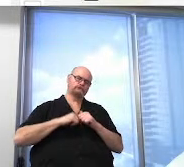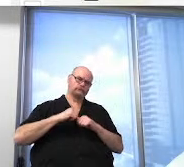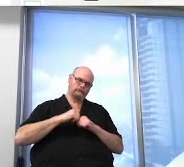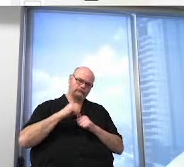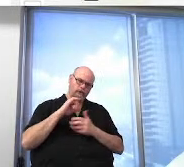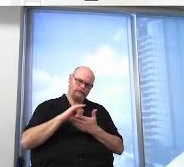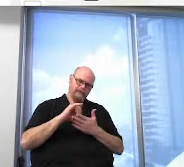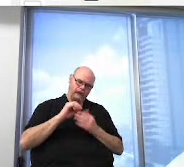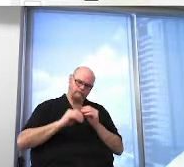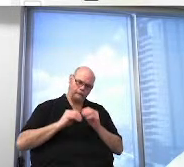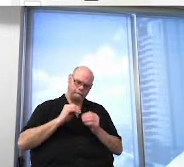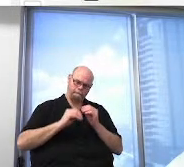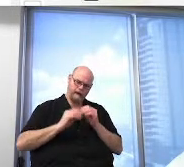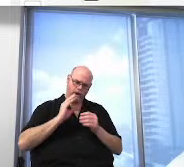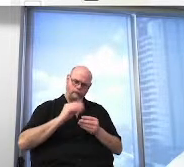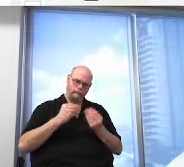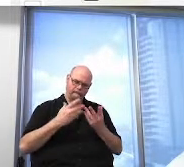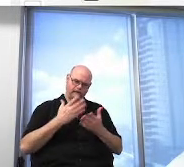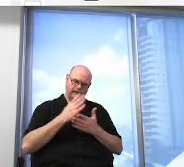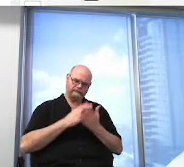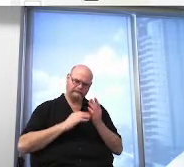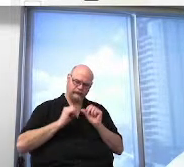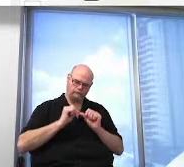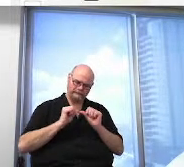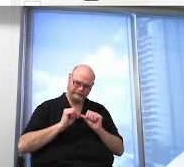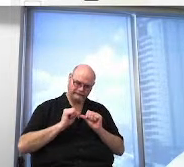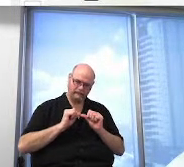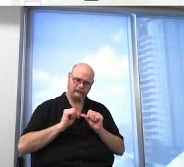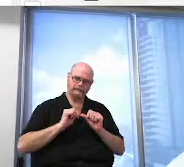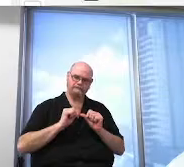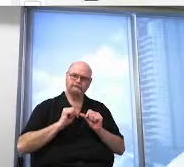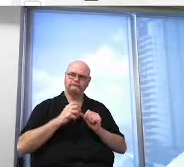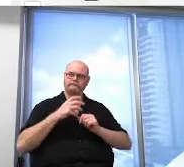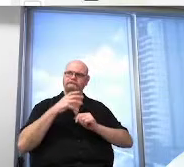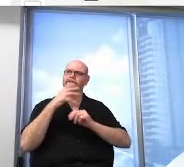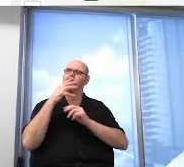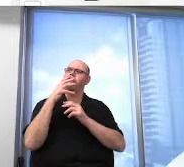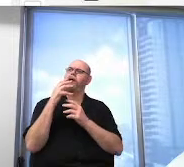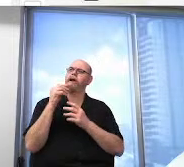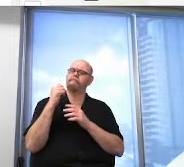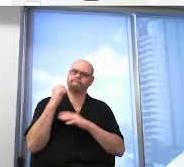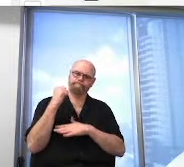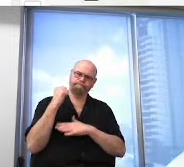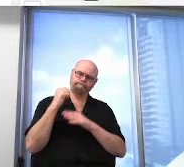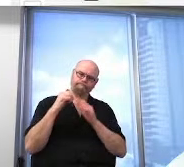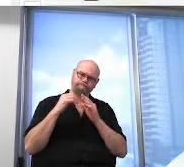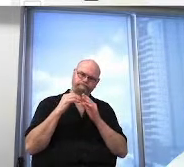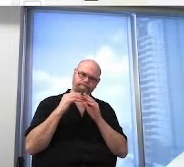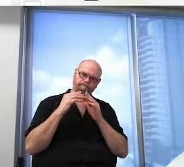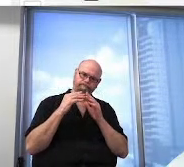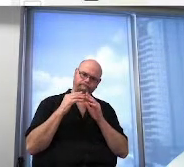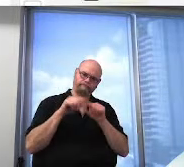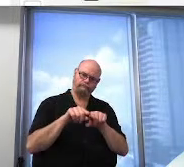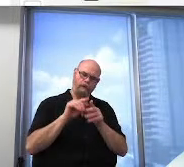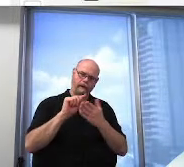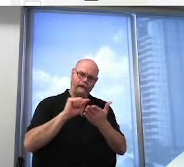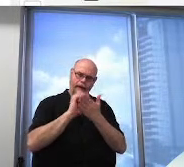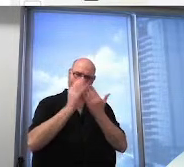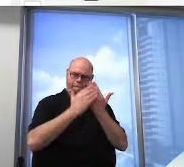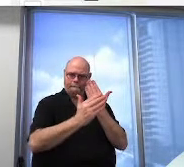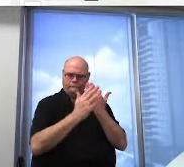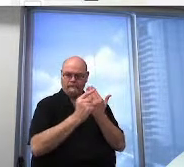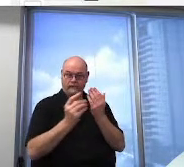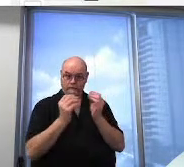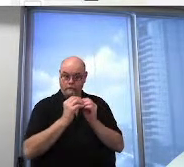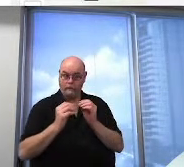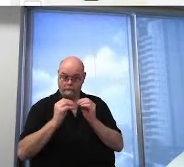Those repairs will continue to provide some level of resiliency and reliability benefits. And over time, as the more we do, the more